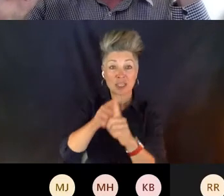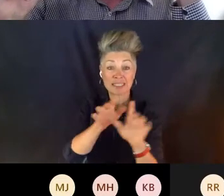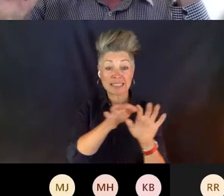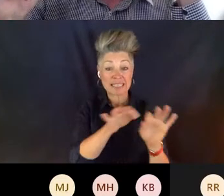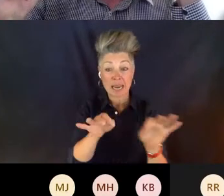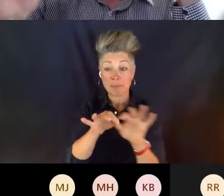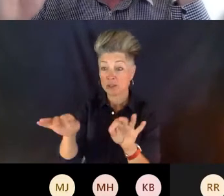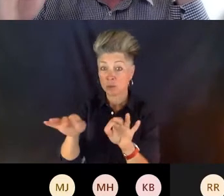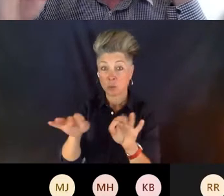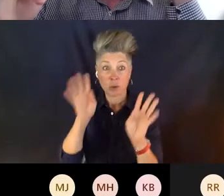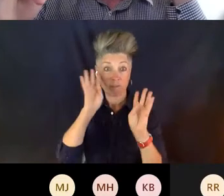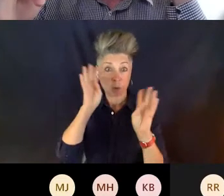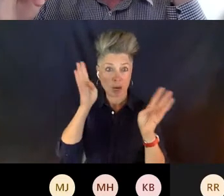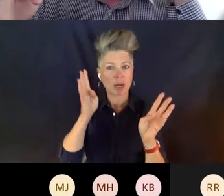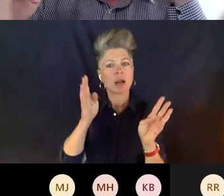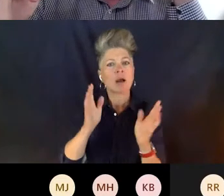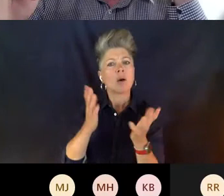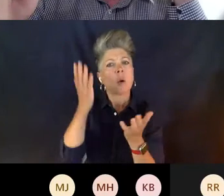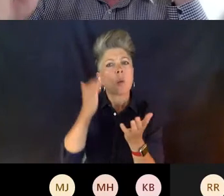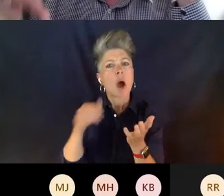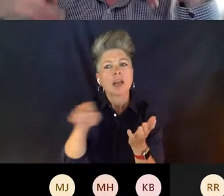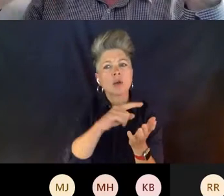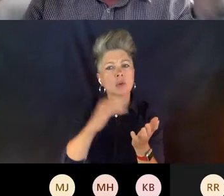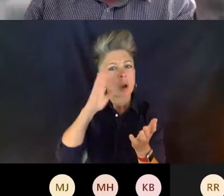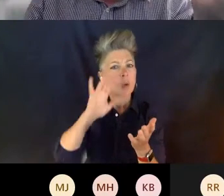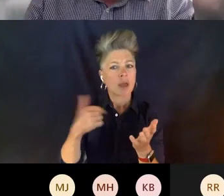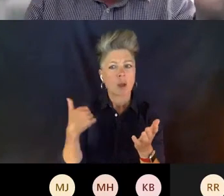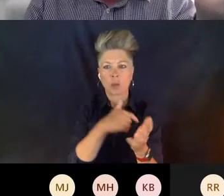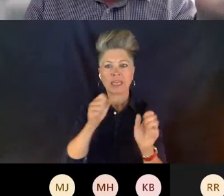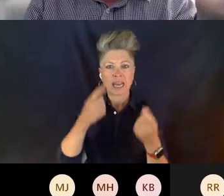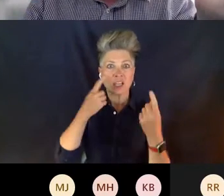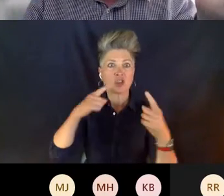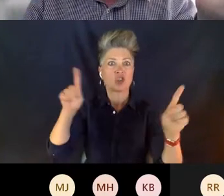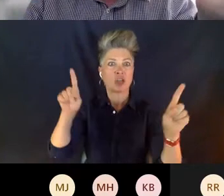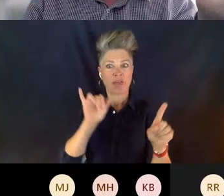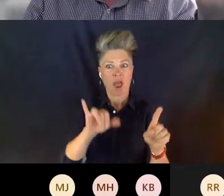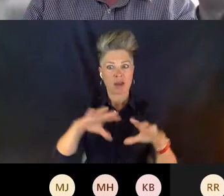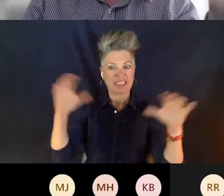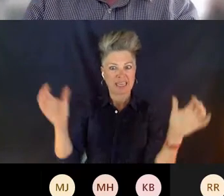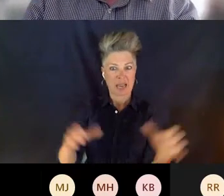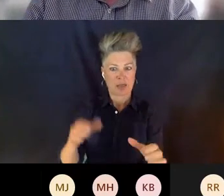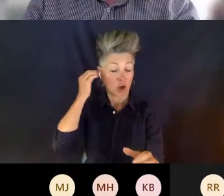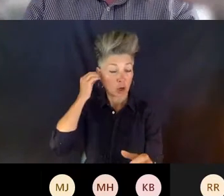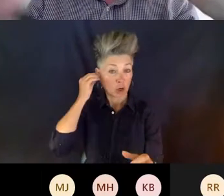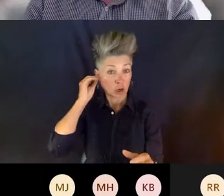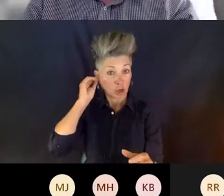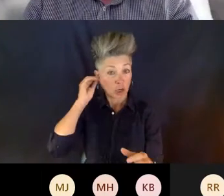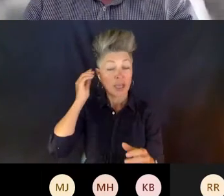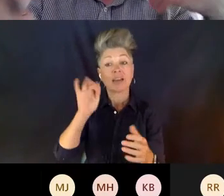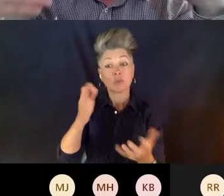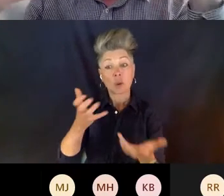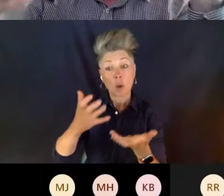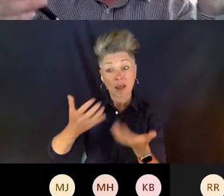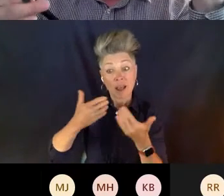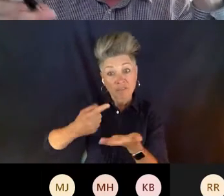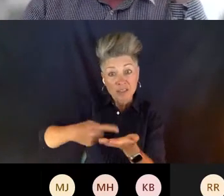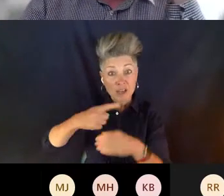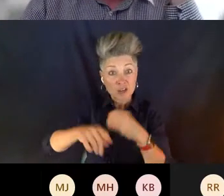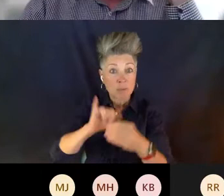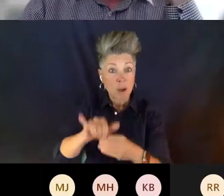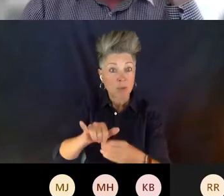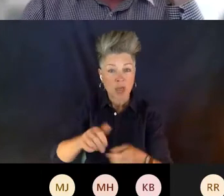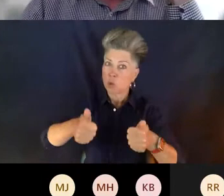together? Those things are important. So if we want to have a discussion about that, that'd be cool. If not, if we just like